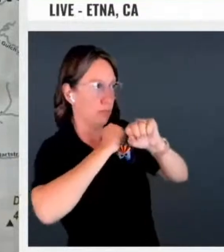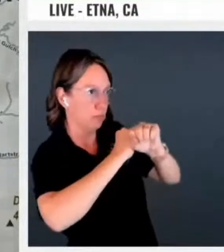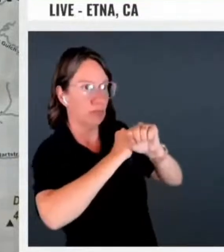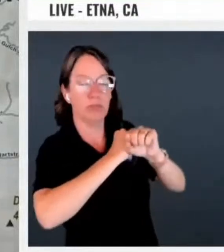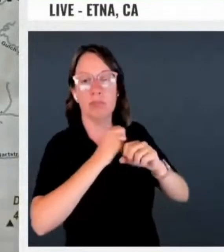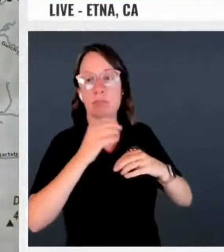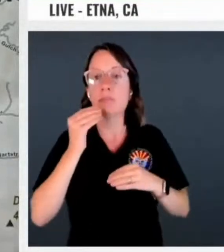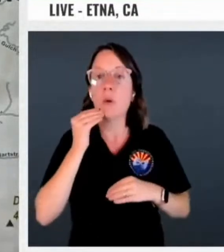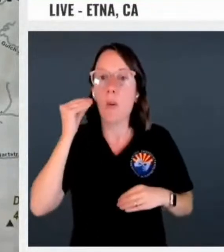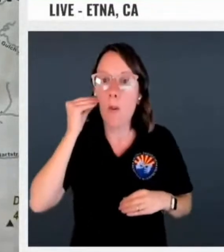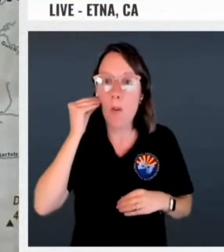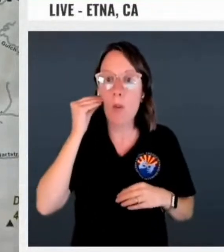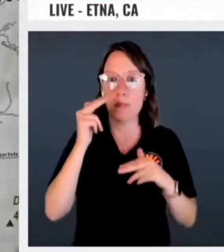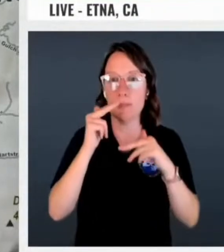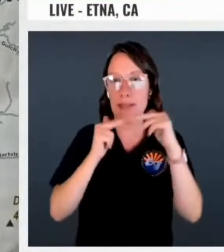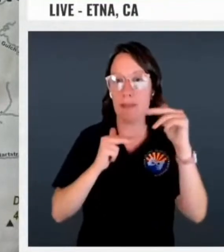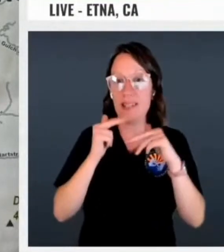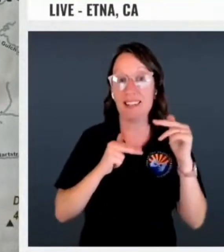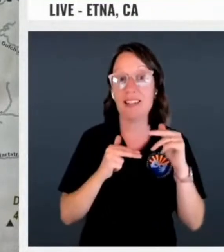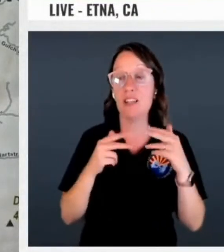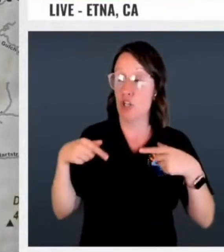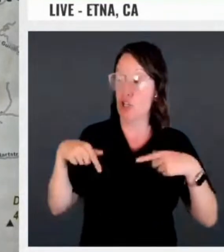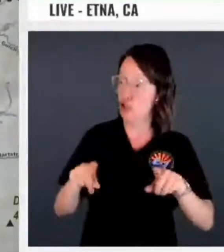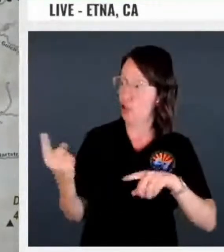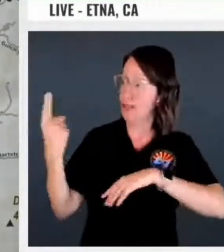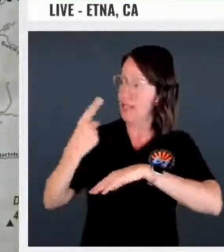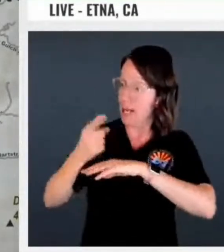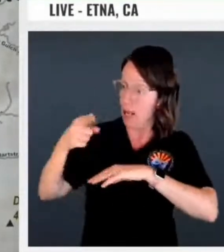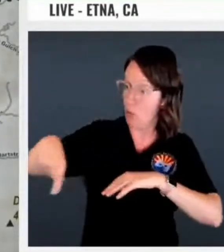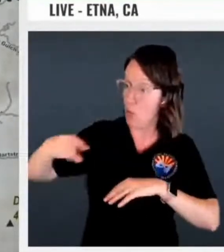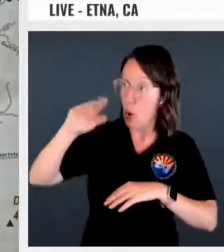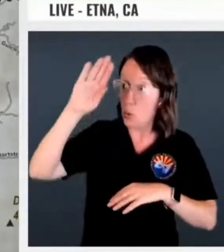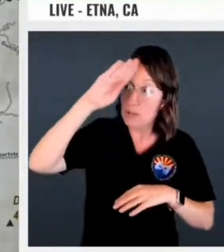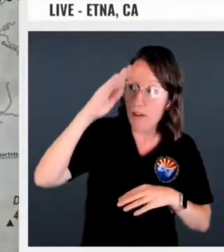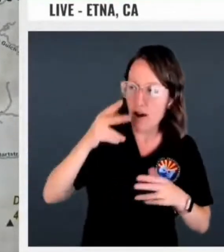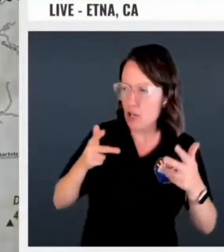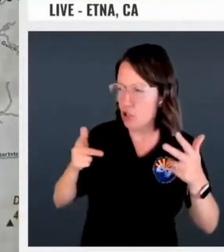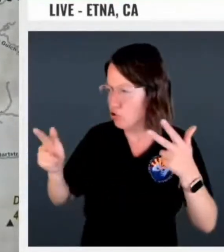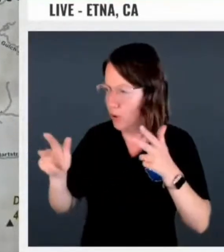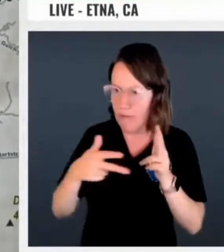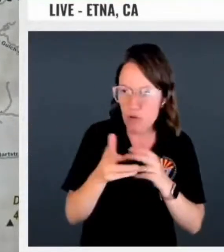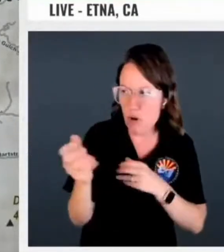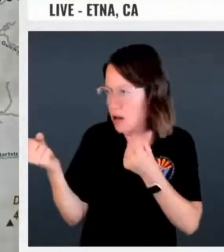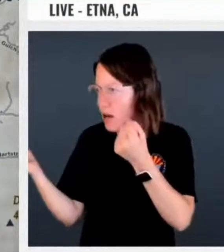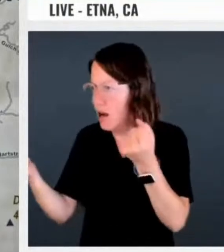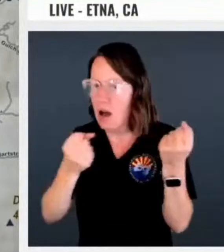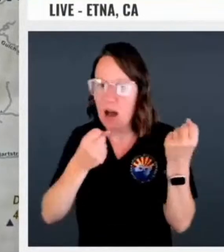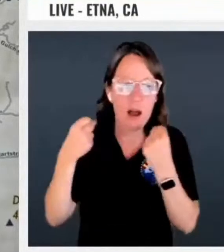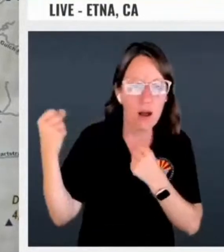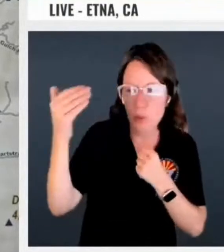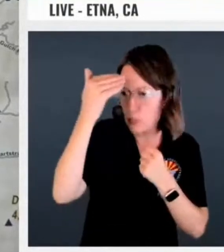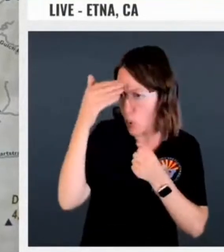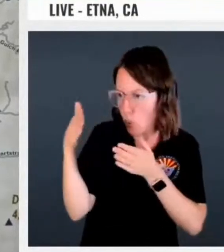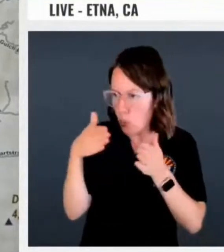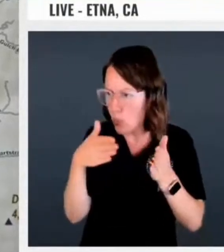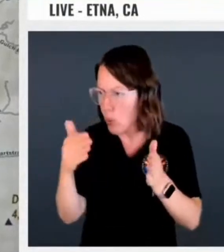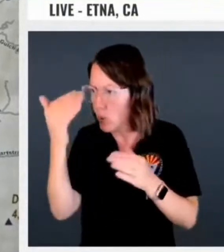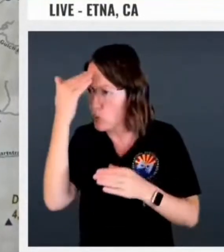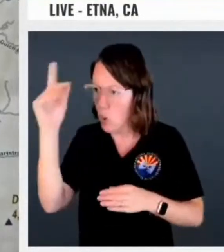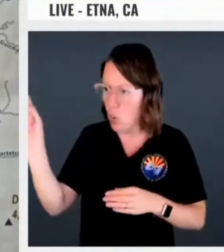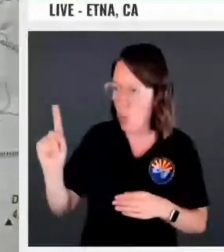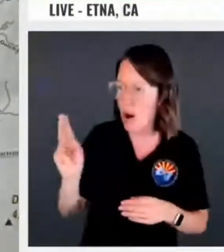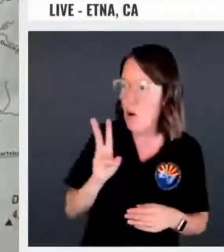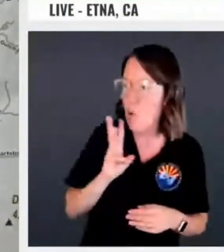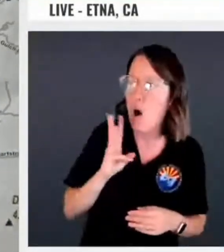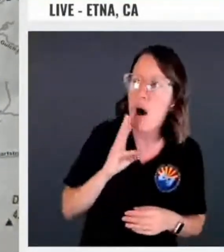job is to get rid of fuel, get familiar with the area, know the road systems, know the water, and then as the fire were to come into